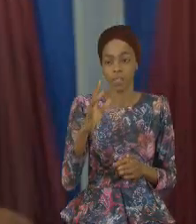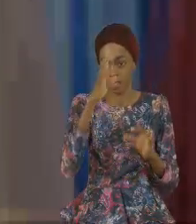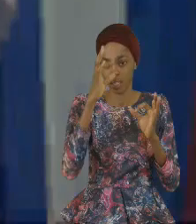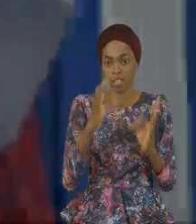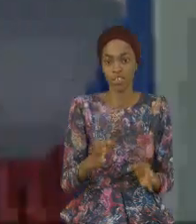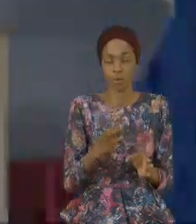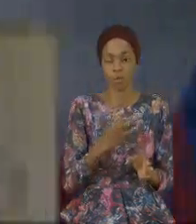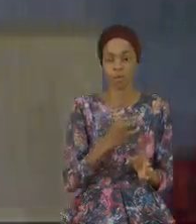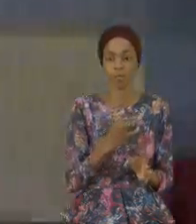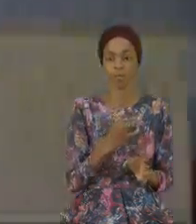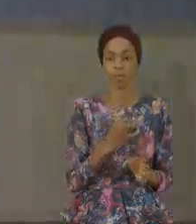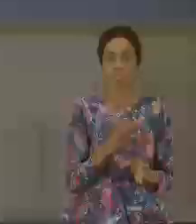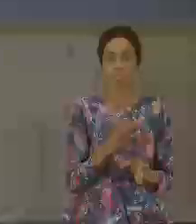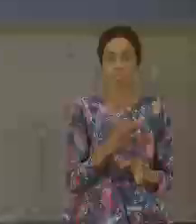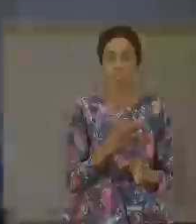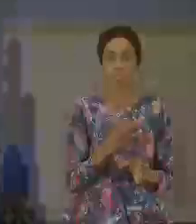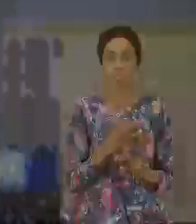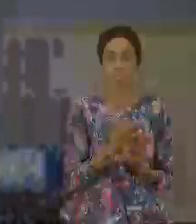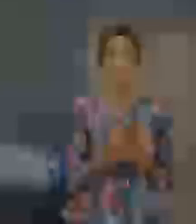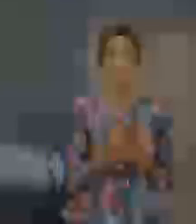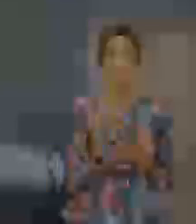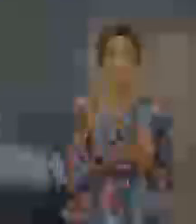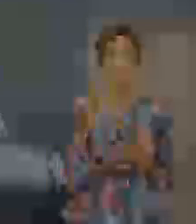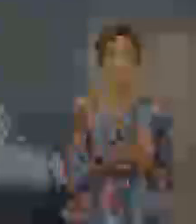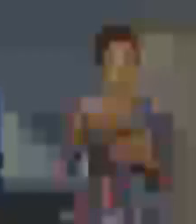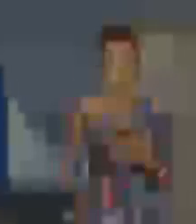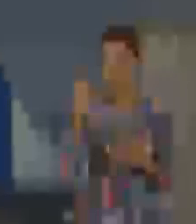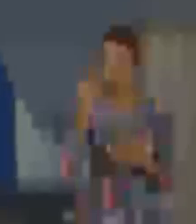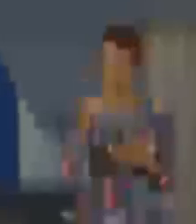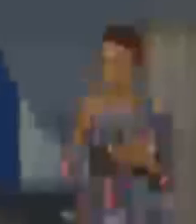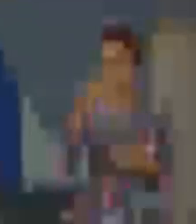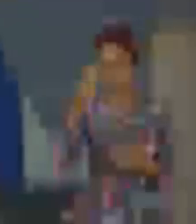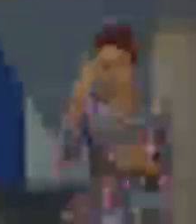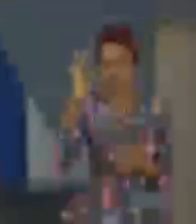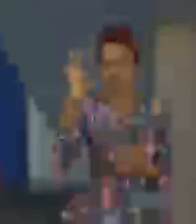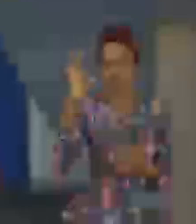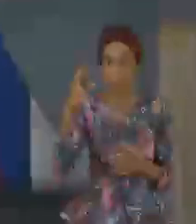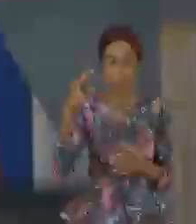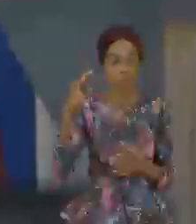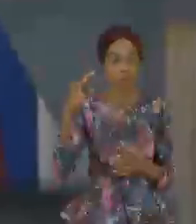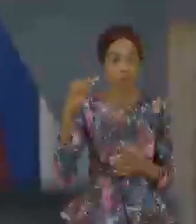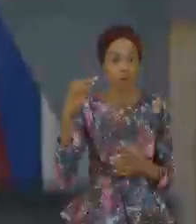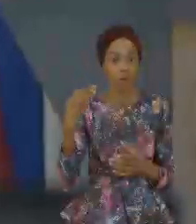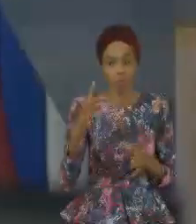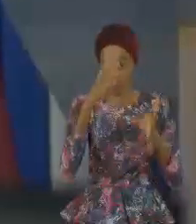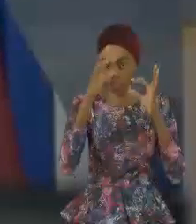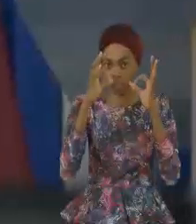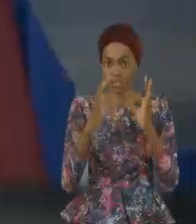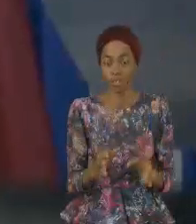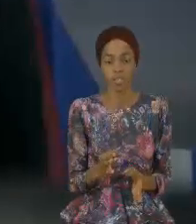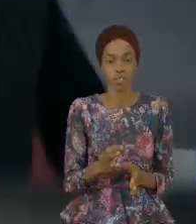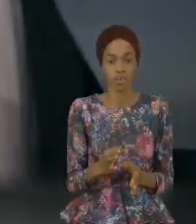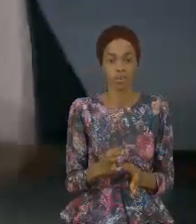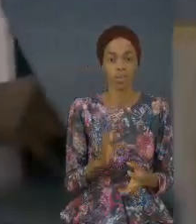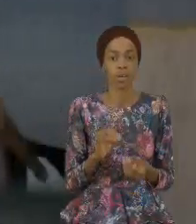can see it on the face. A man with a face of decision and determination. Number